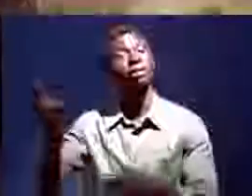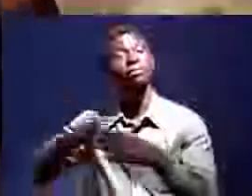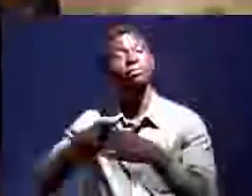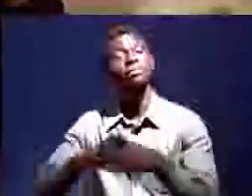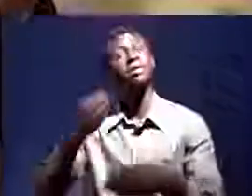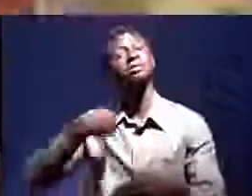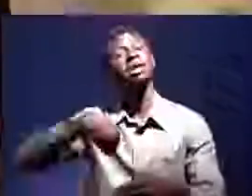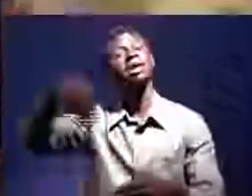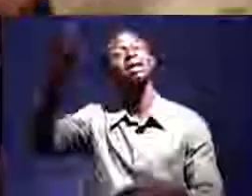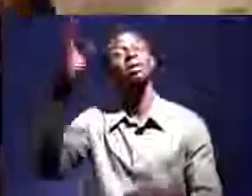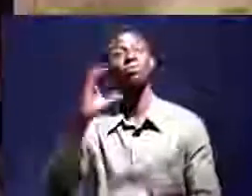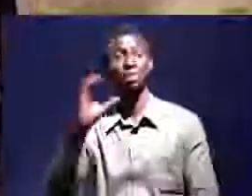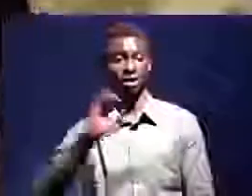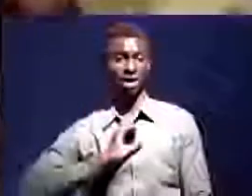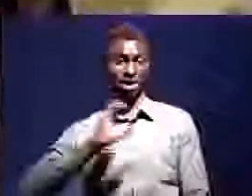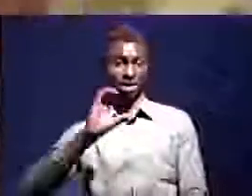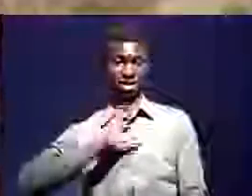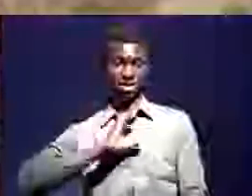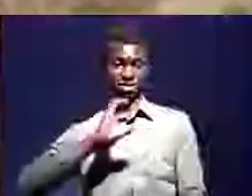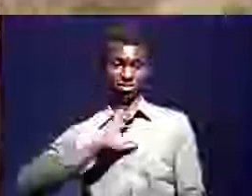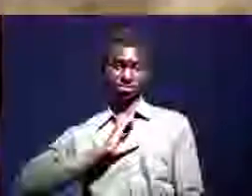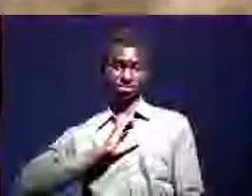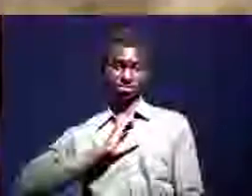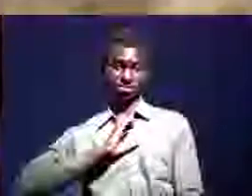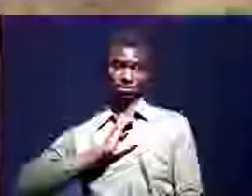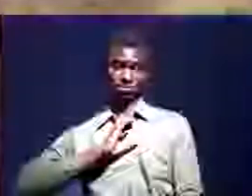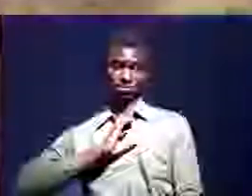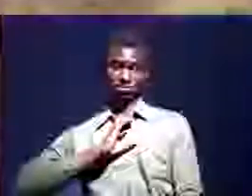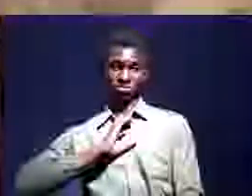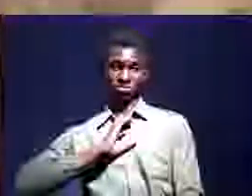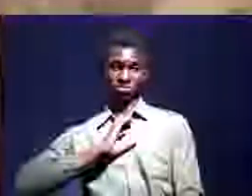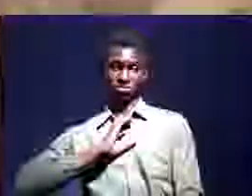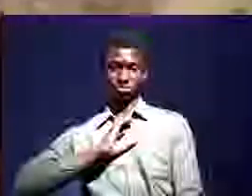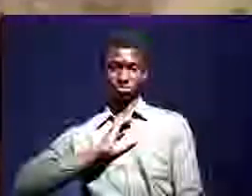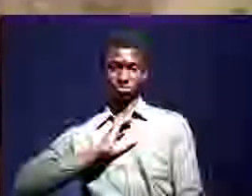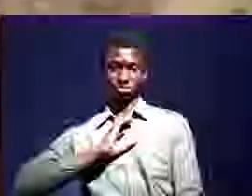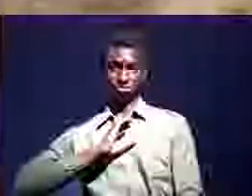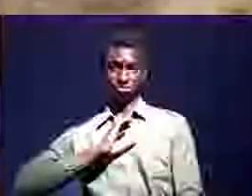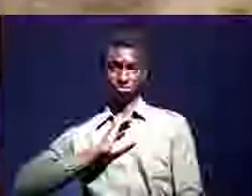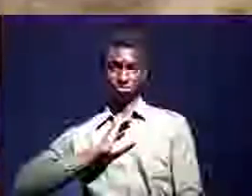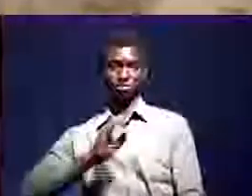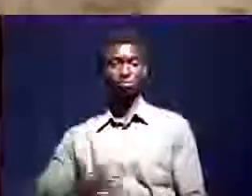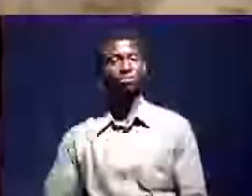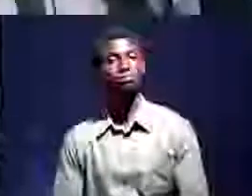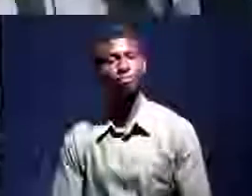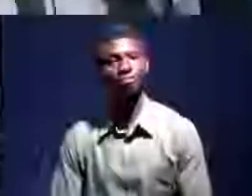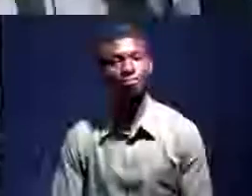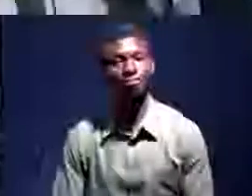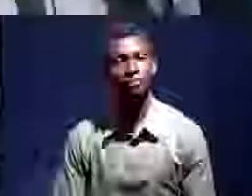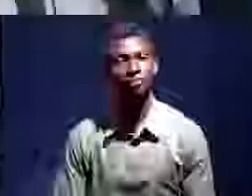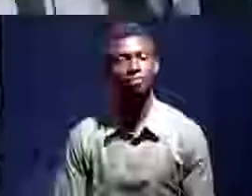and work with very rough people that were out in the woods cutting down trees.